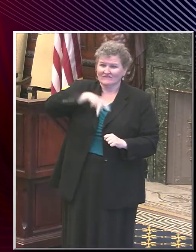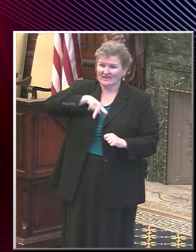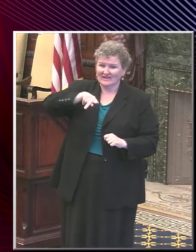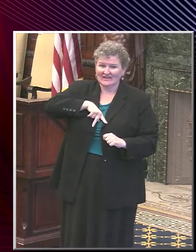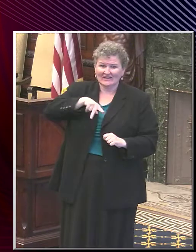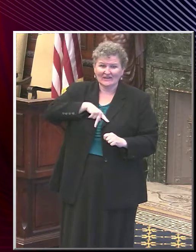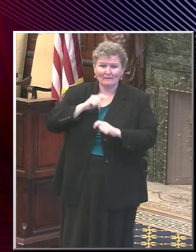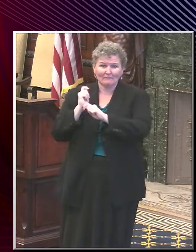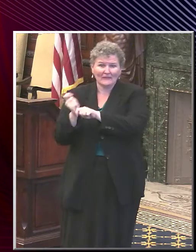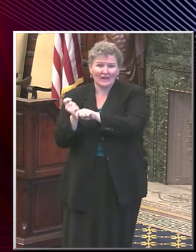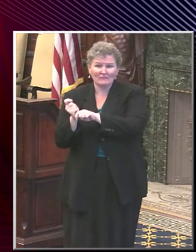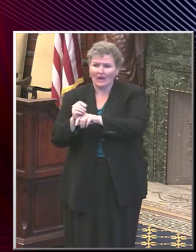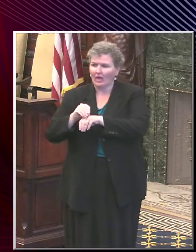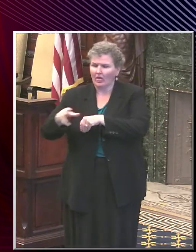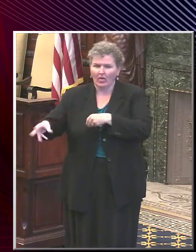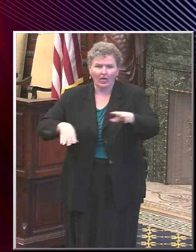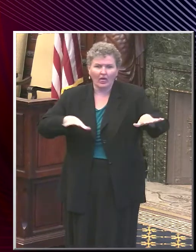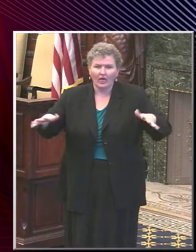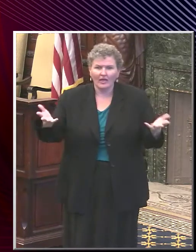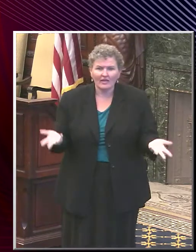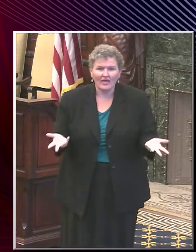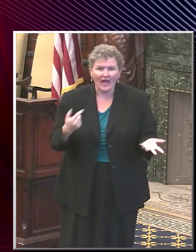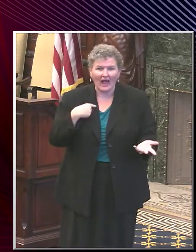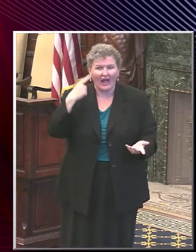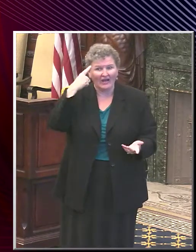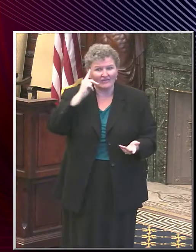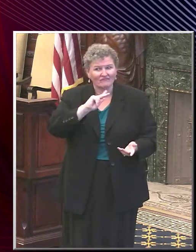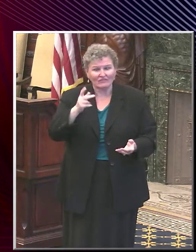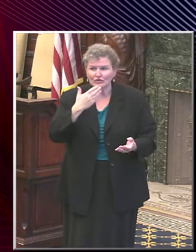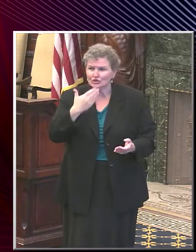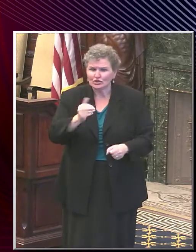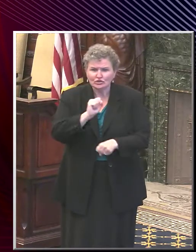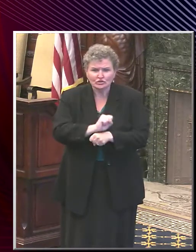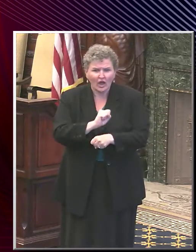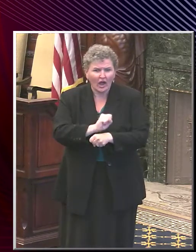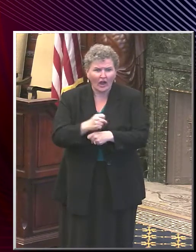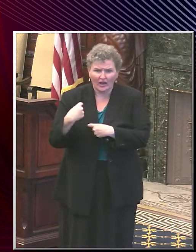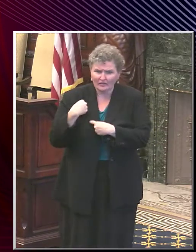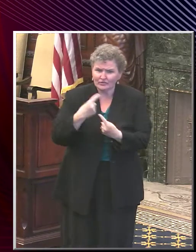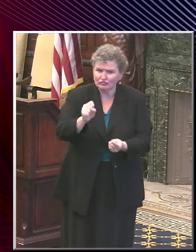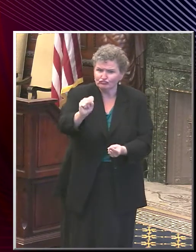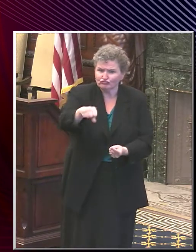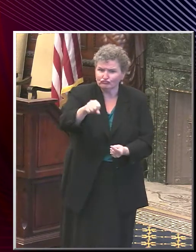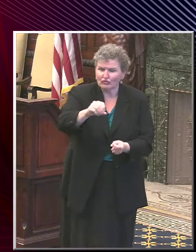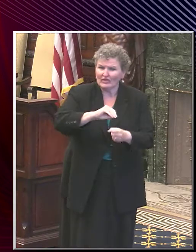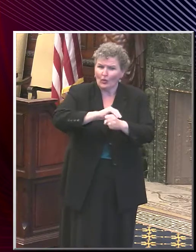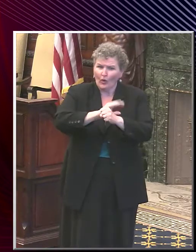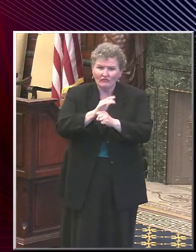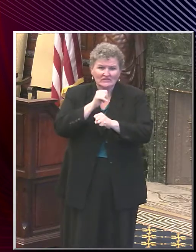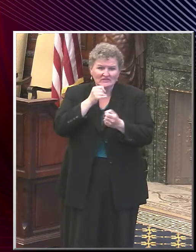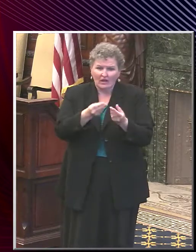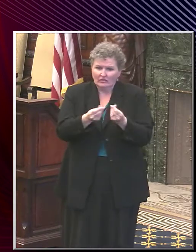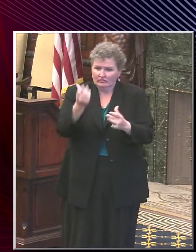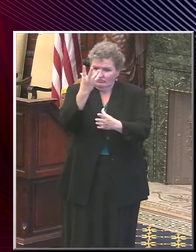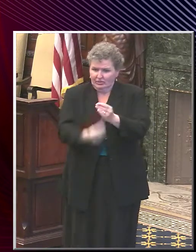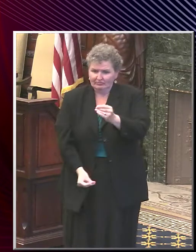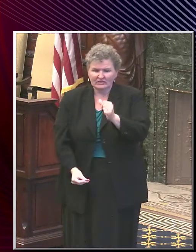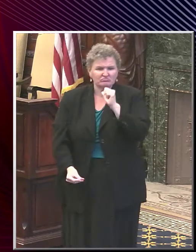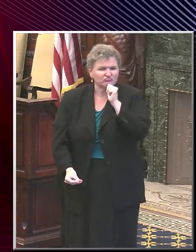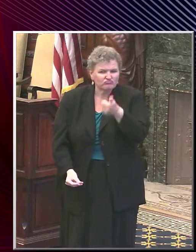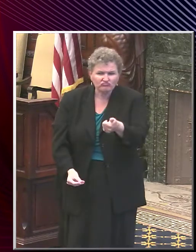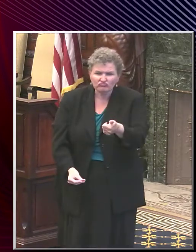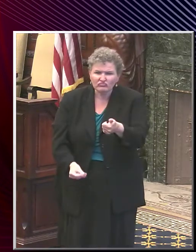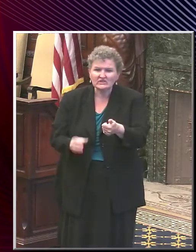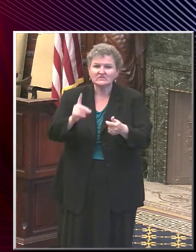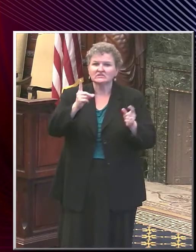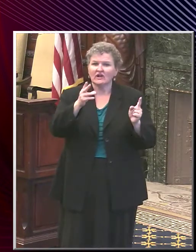we've done a good job over the past several months containing the virus, but COVID-19 is not gone. In fact, as Dr. Farley's update will indicate, the